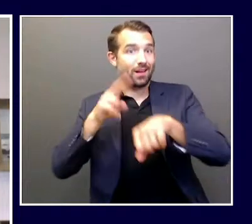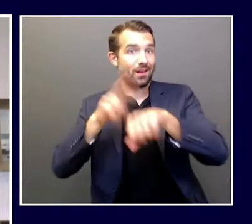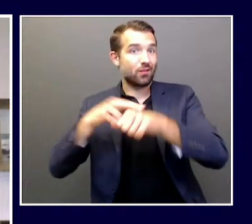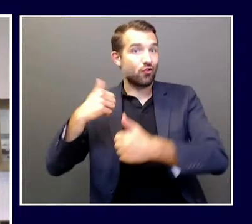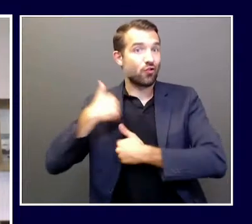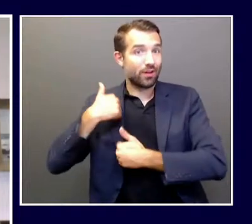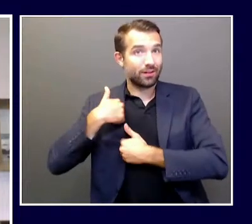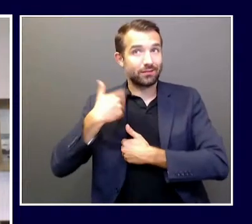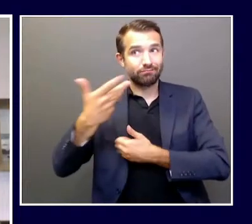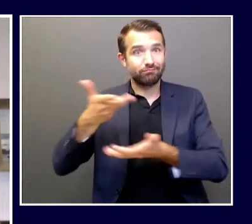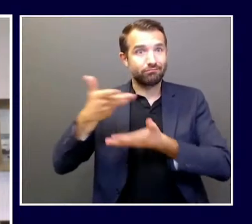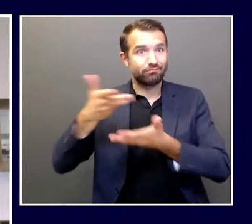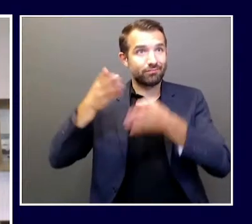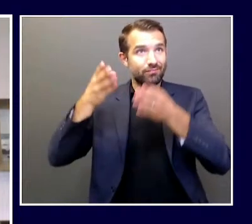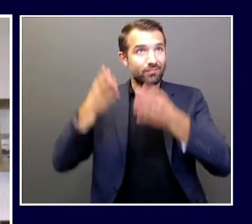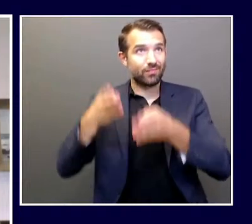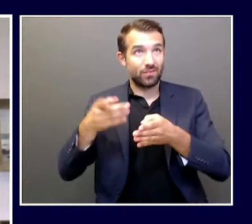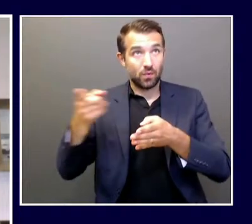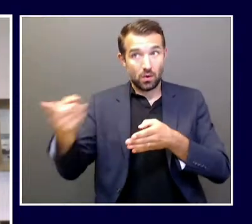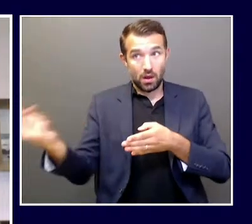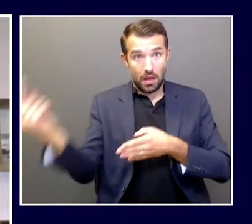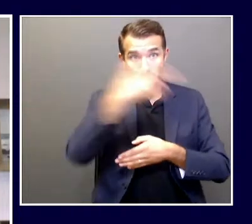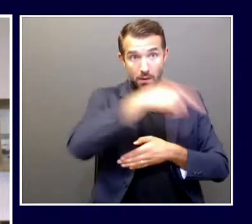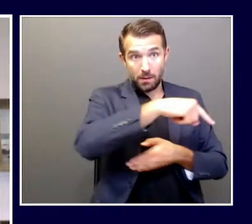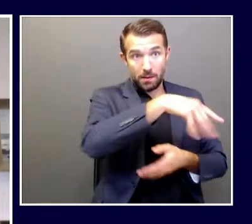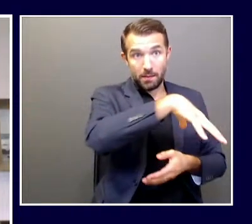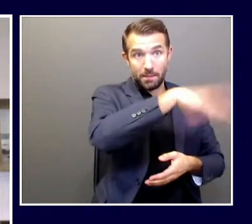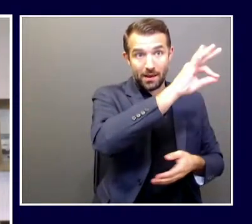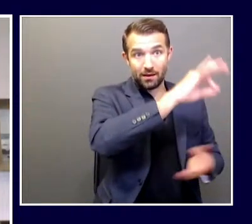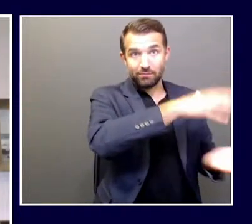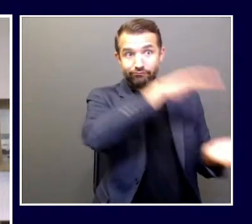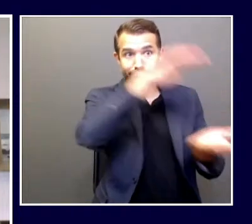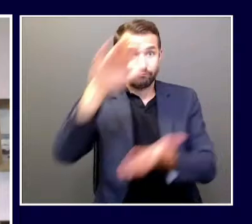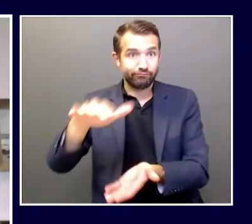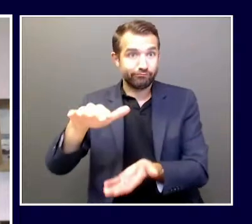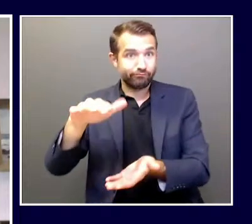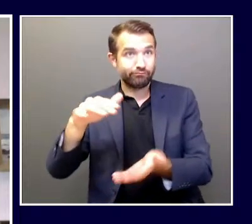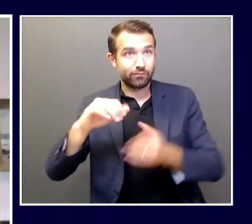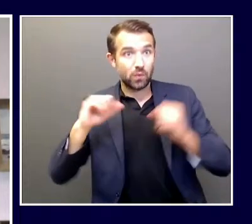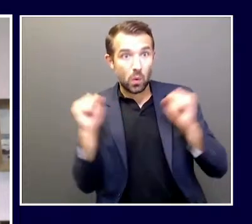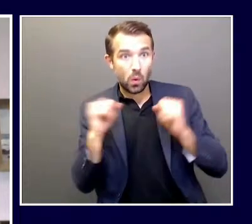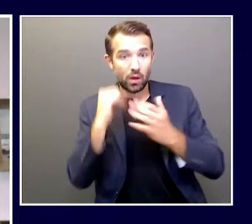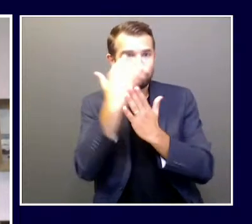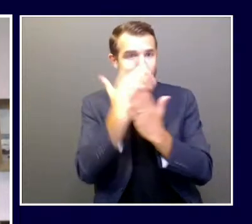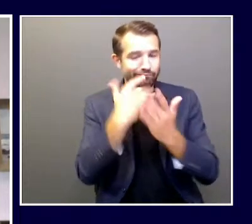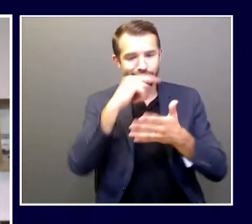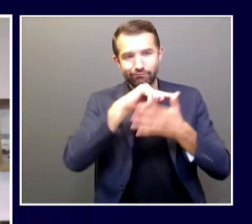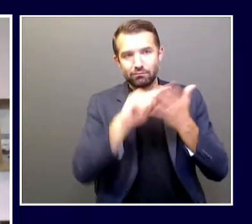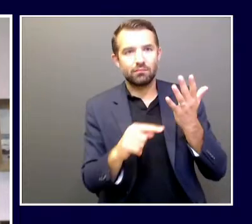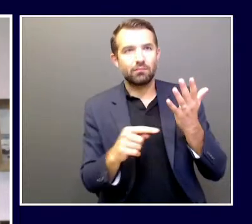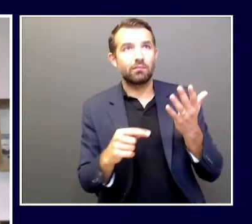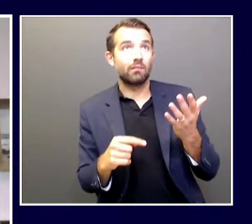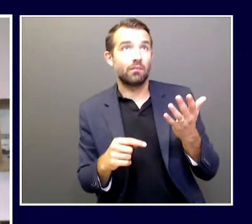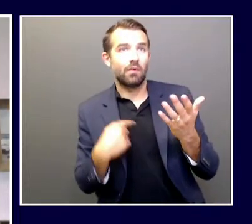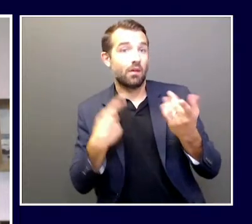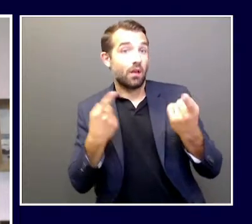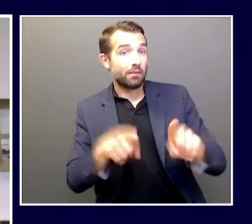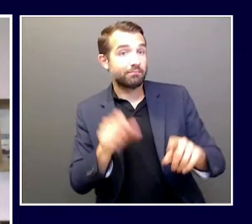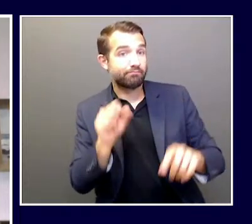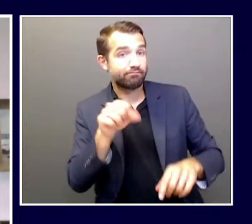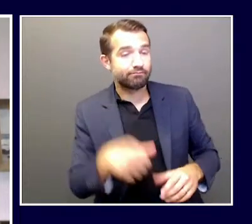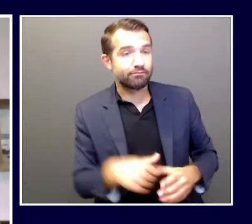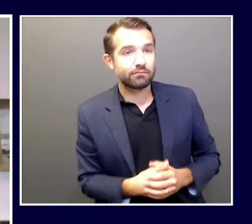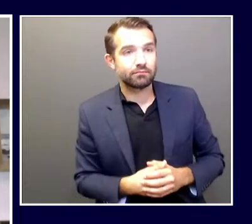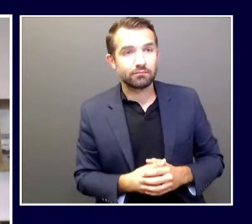underway. A very complicated operation, an emergency operation for sure, but not one that needed executive